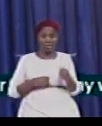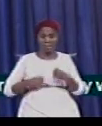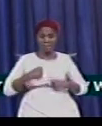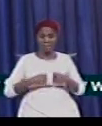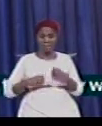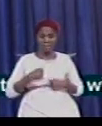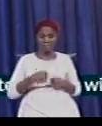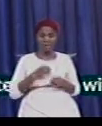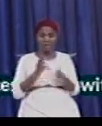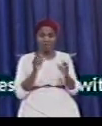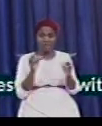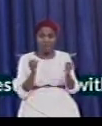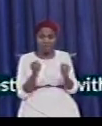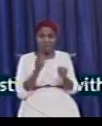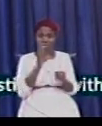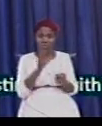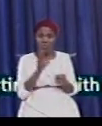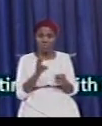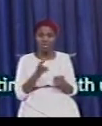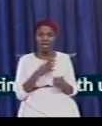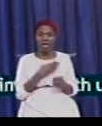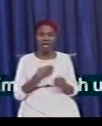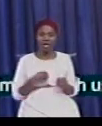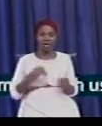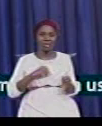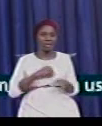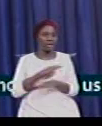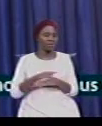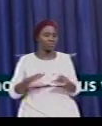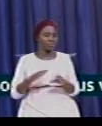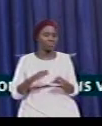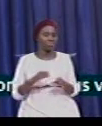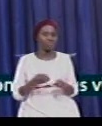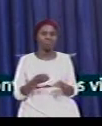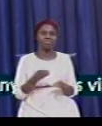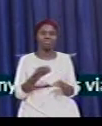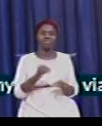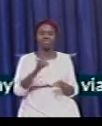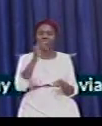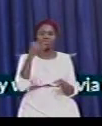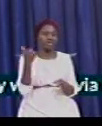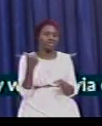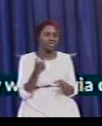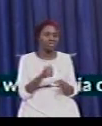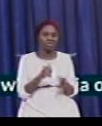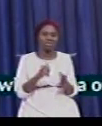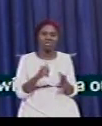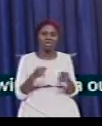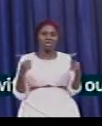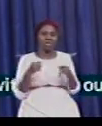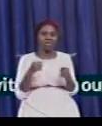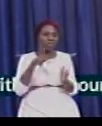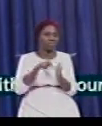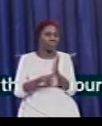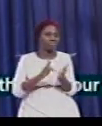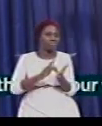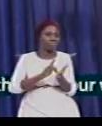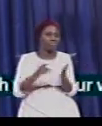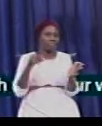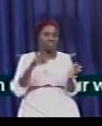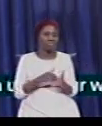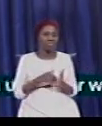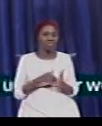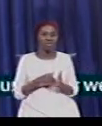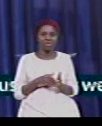myself. From Sunday to now, I don't take any painkiller. I am free in the name of Jesus. Put your hands together for the Lord. This is the same disease